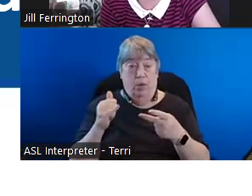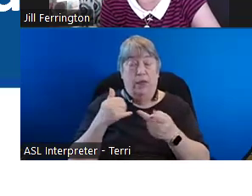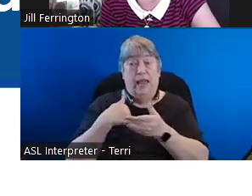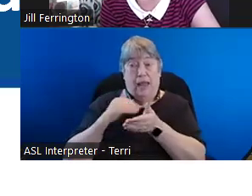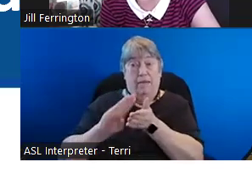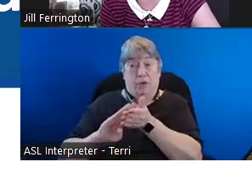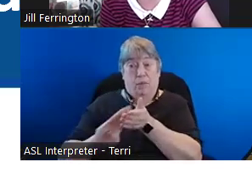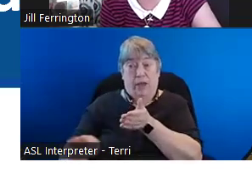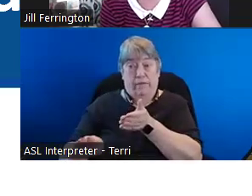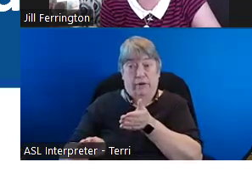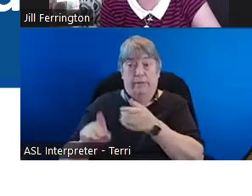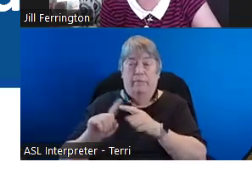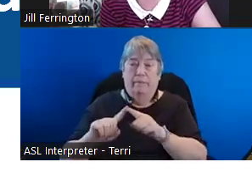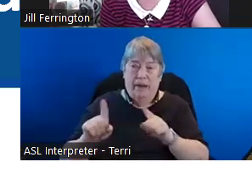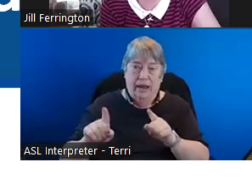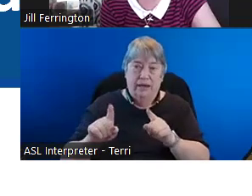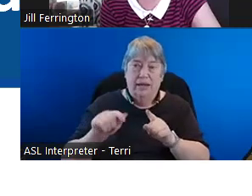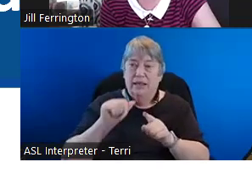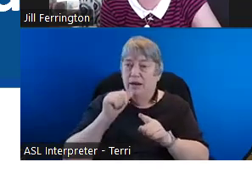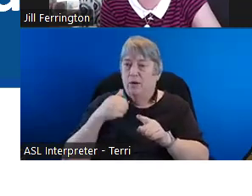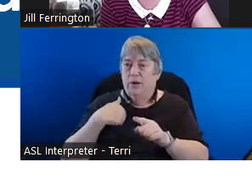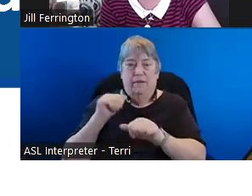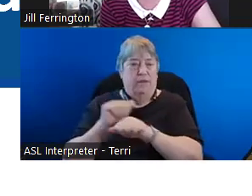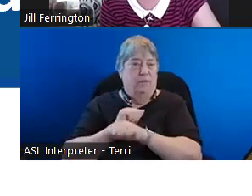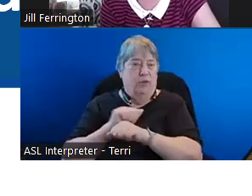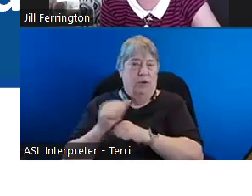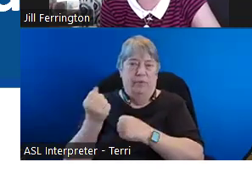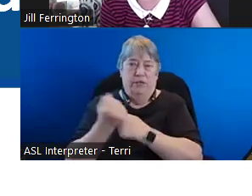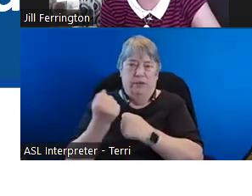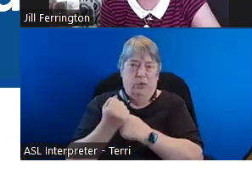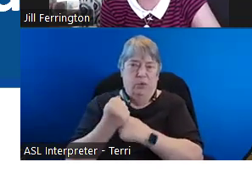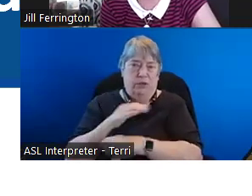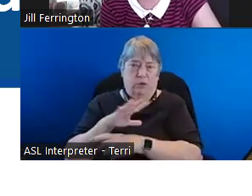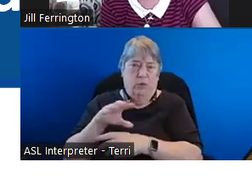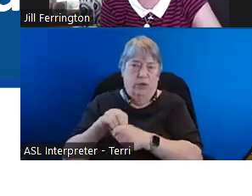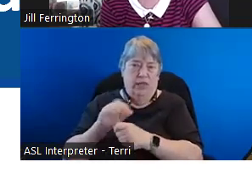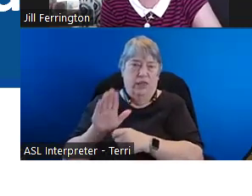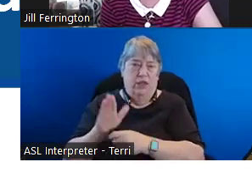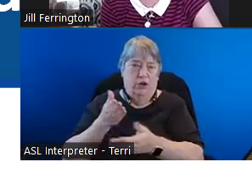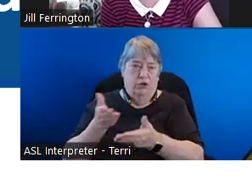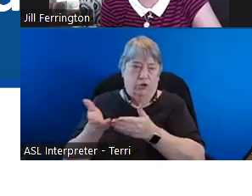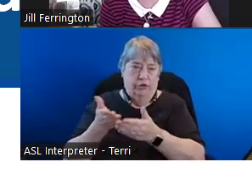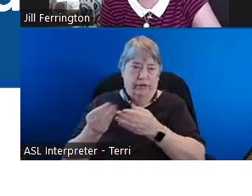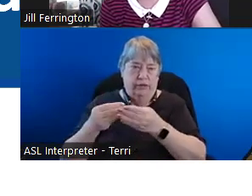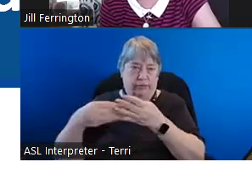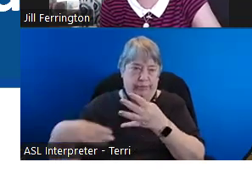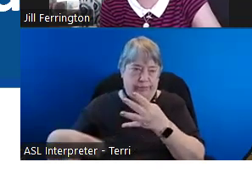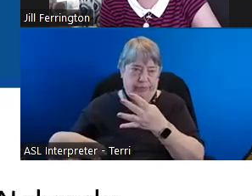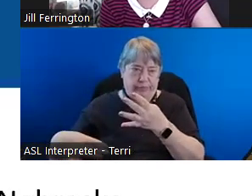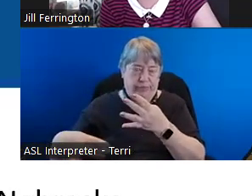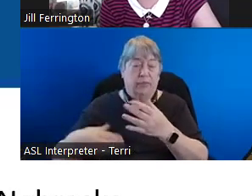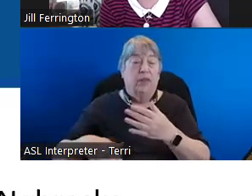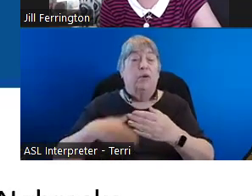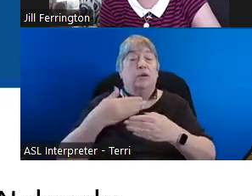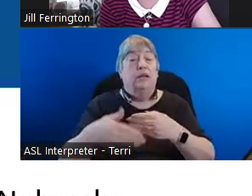do lack employment supports as within their service array. So on the next slide, what